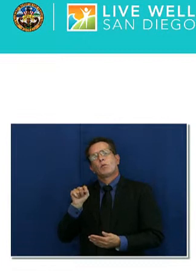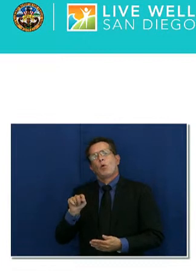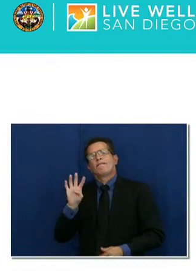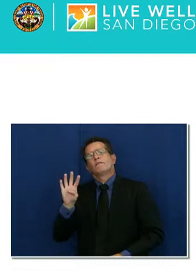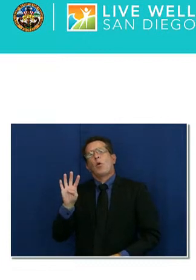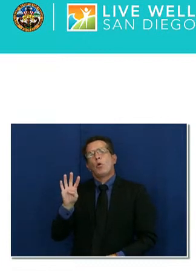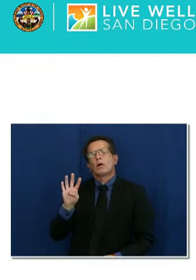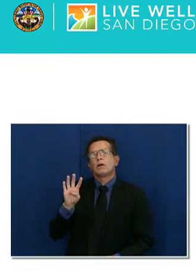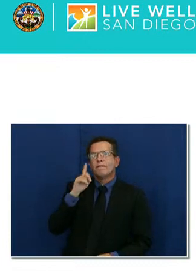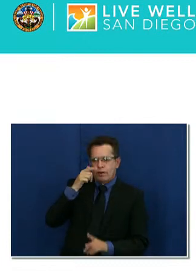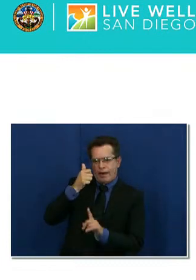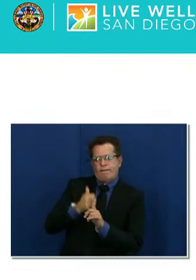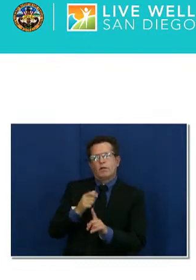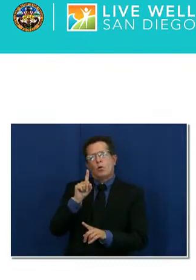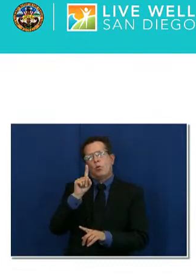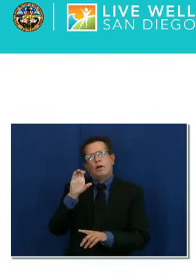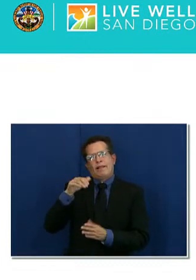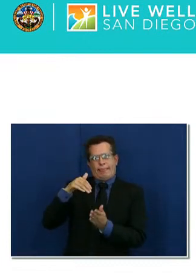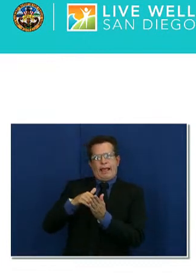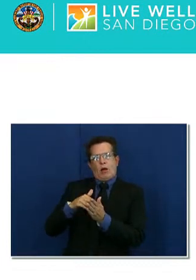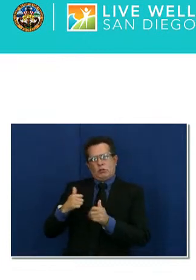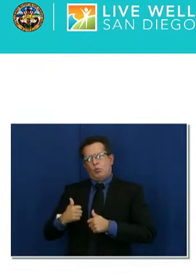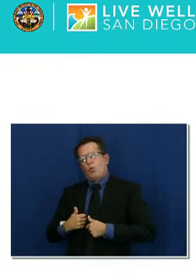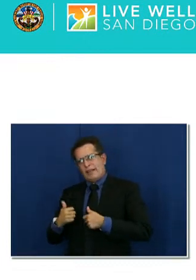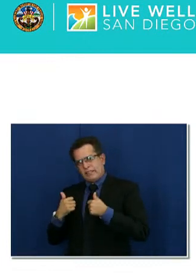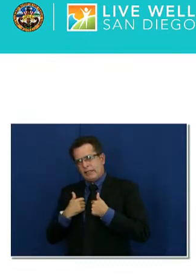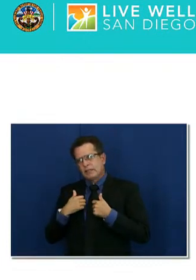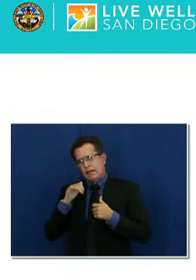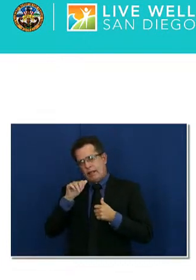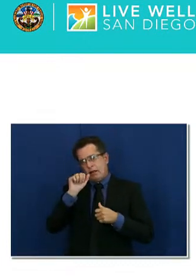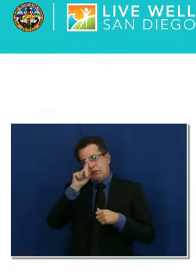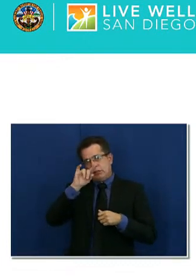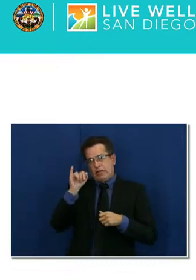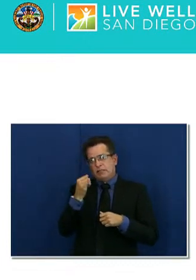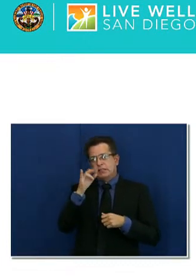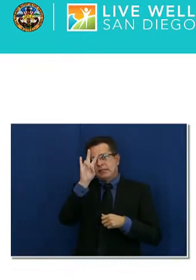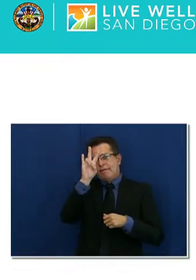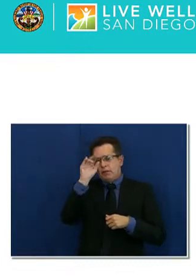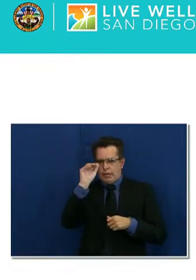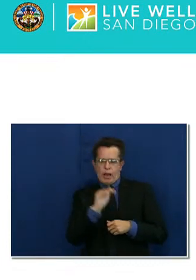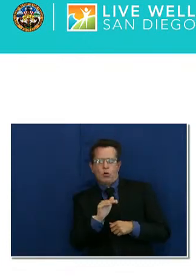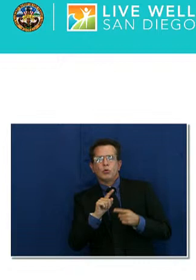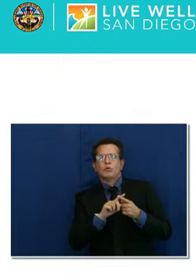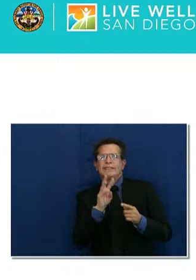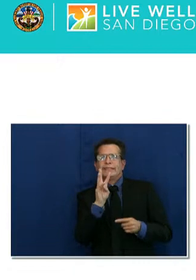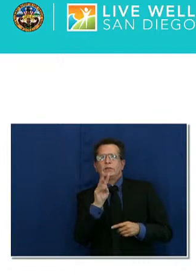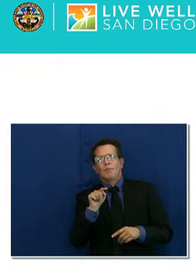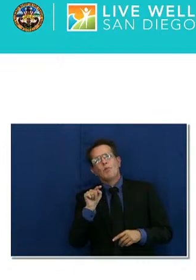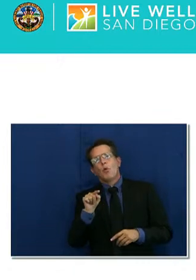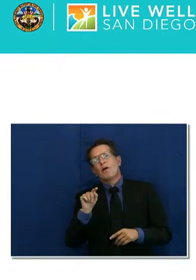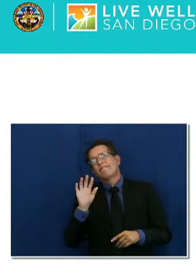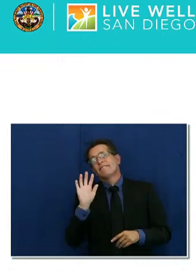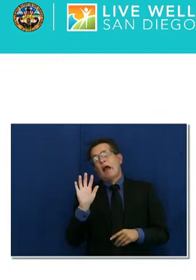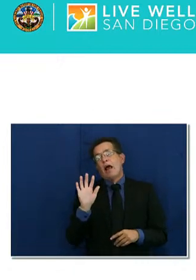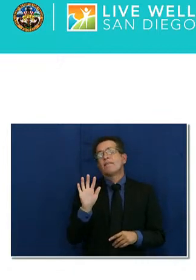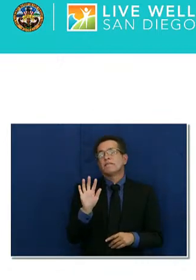every 100,000 residents. The adjusted case rate dropped from 7 to 6.5, which has us